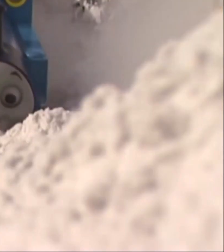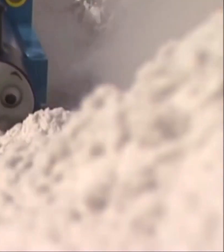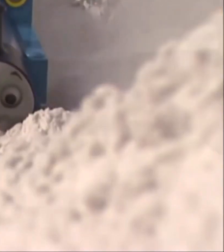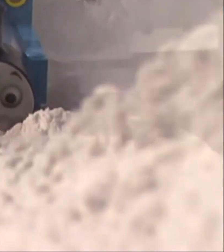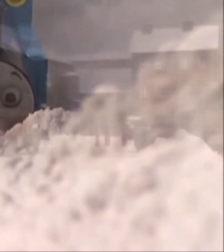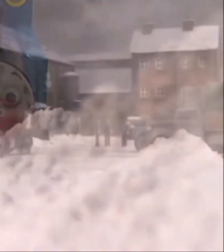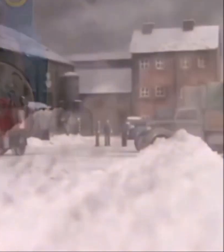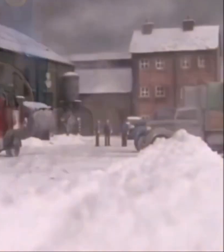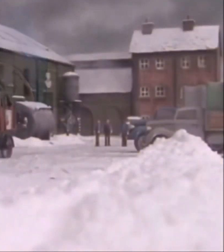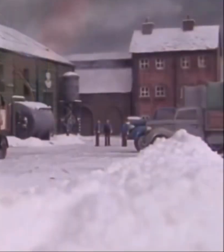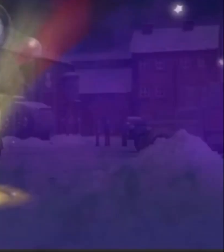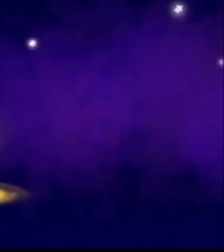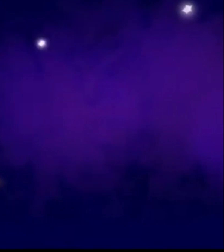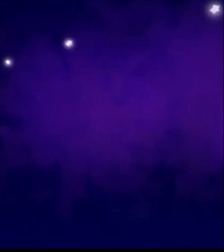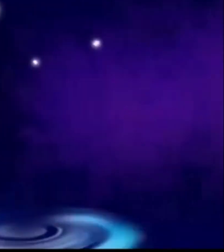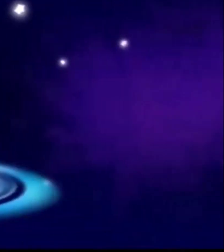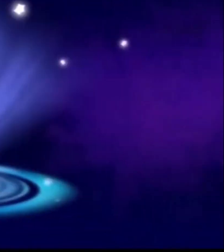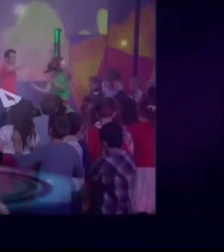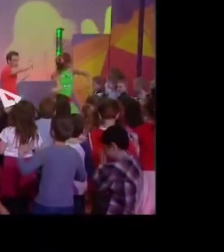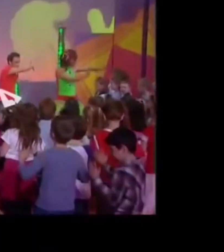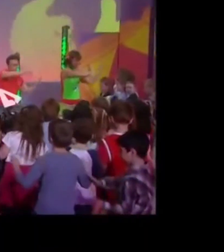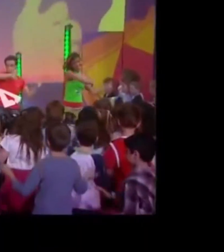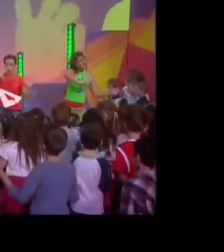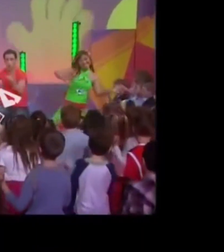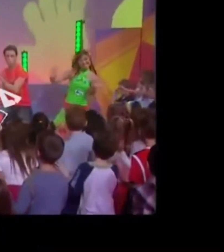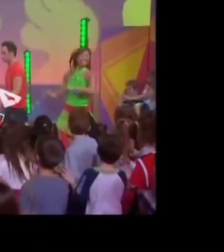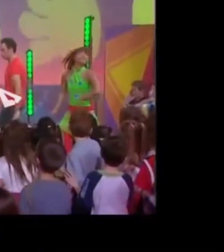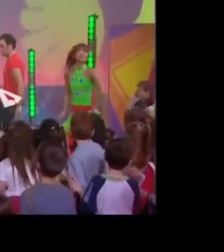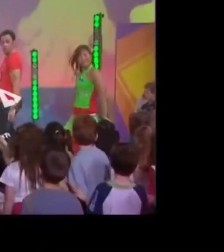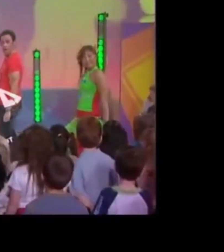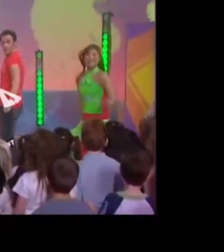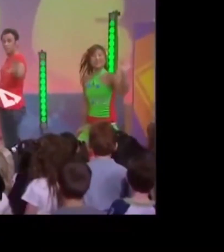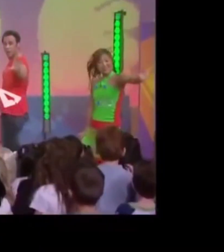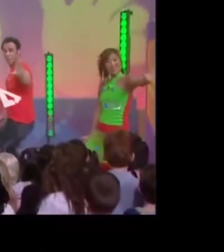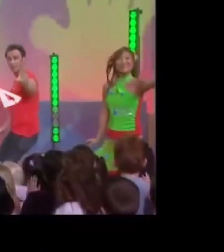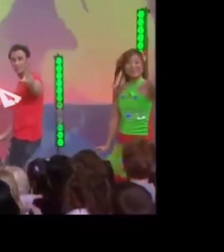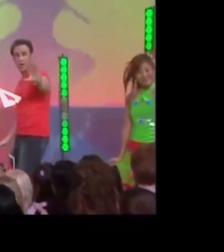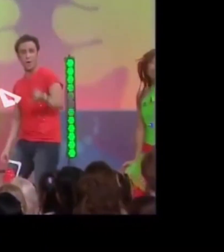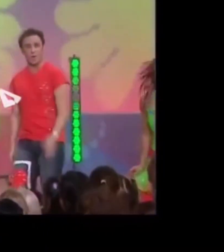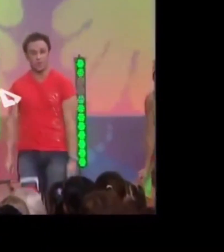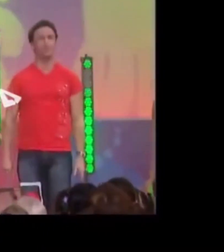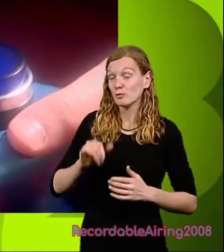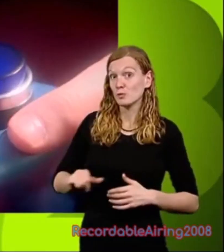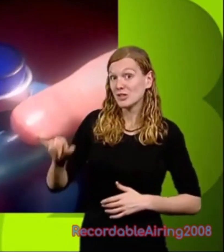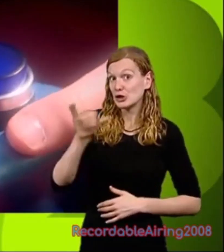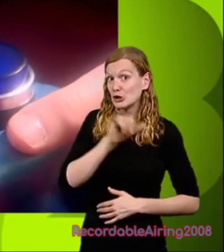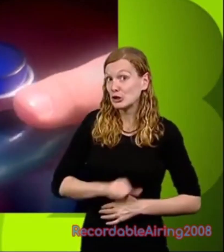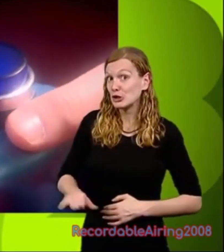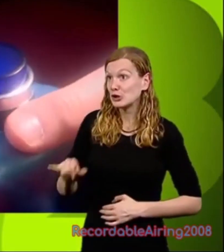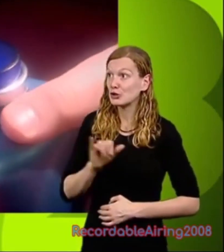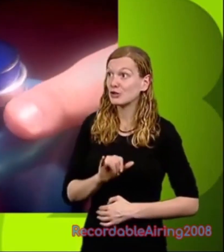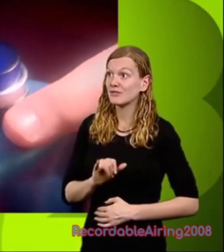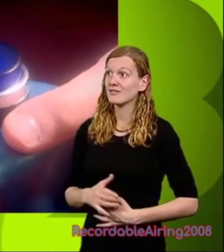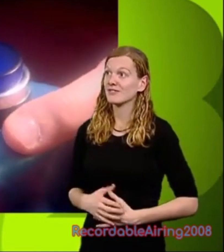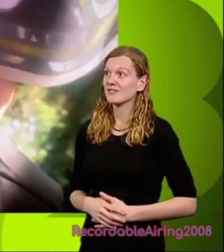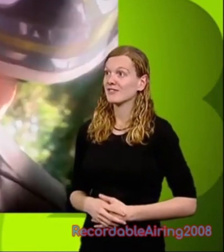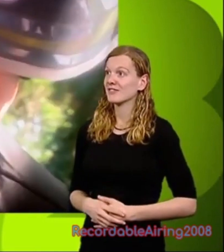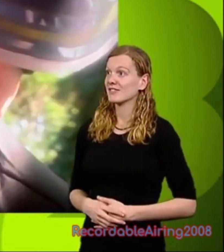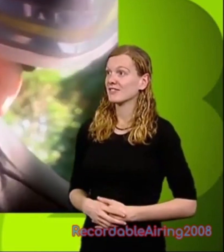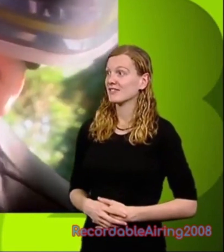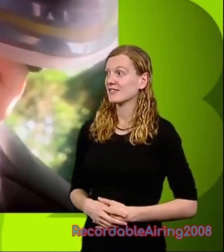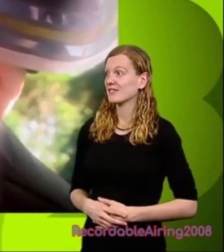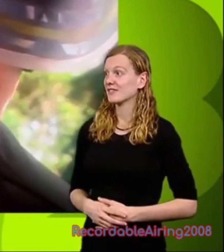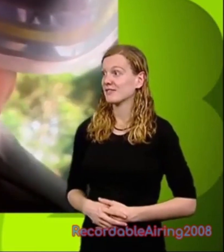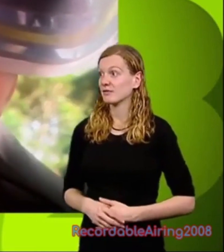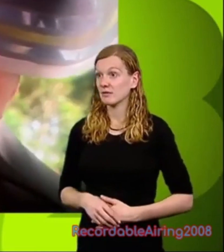Surprises, they come on shapes inside. Fast or slow, stop and go. Hit those buttons in 3,